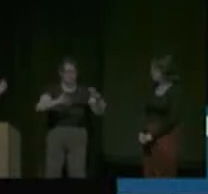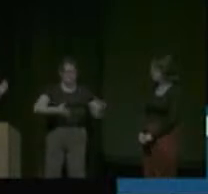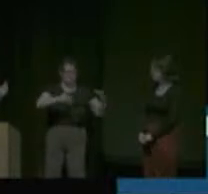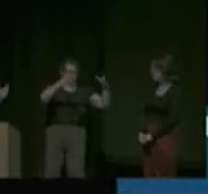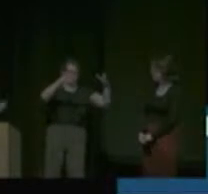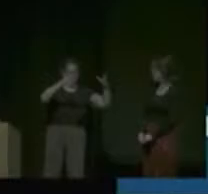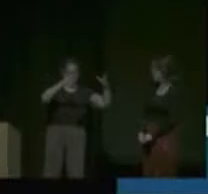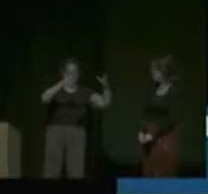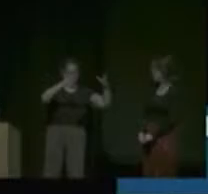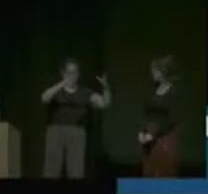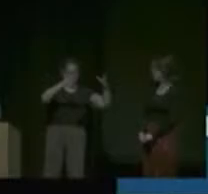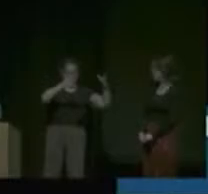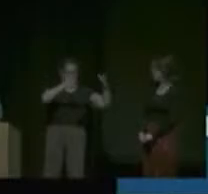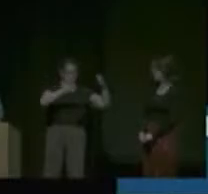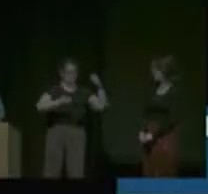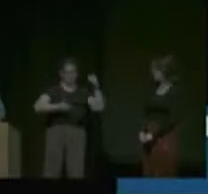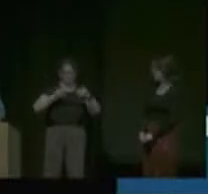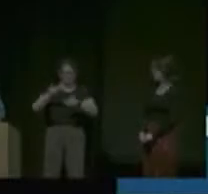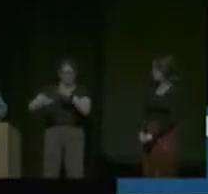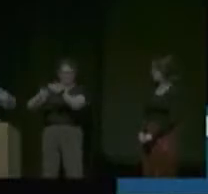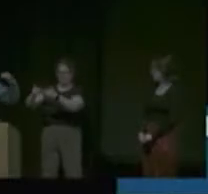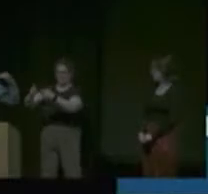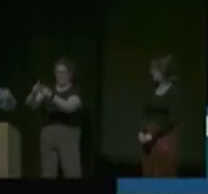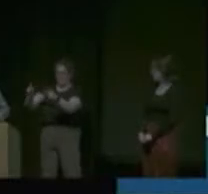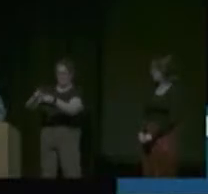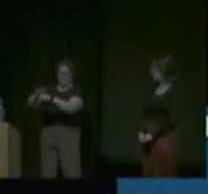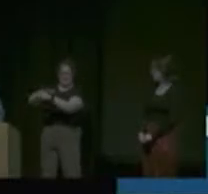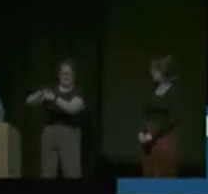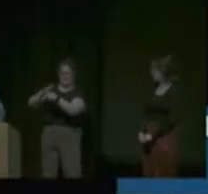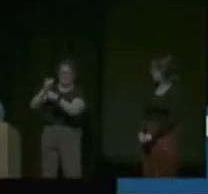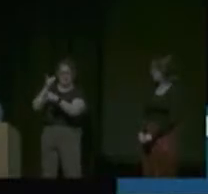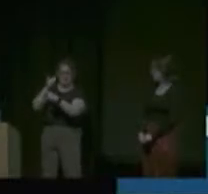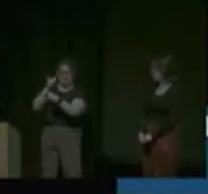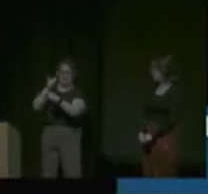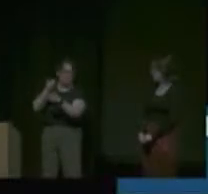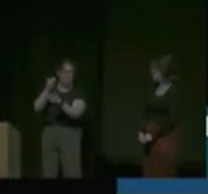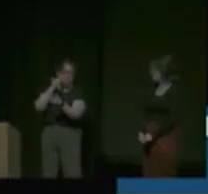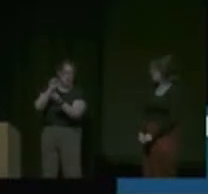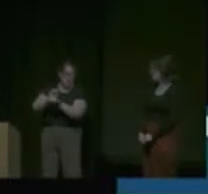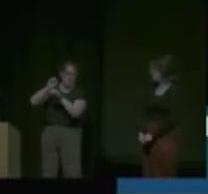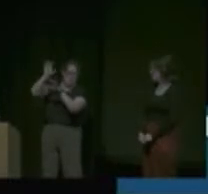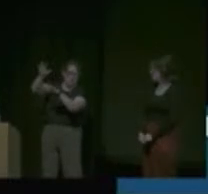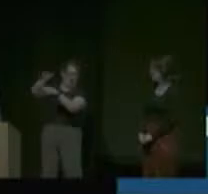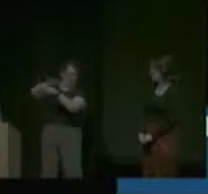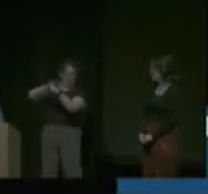then into the placement area with those mountains that you saw in the video.